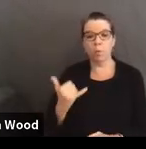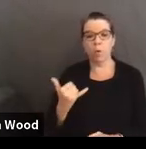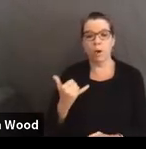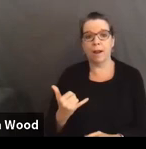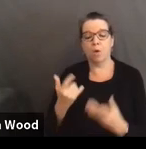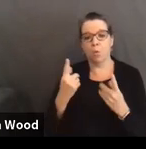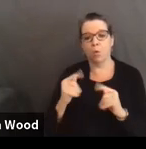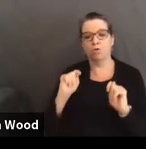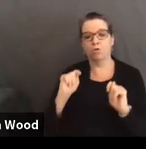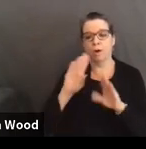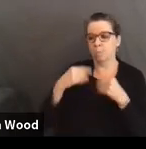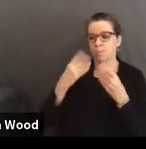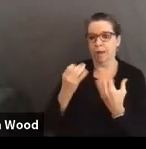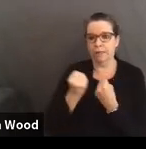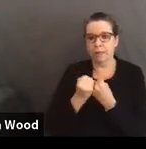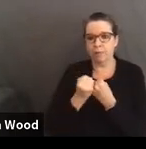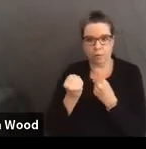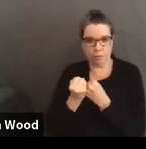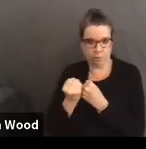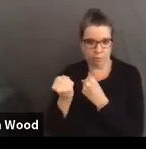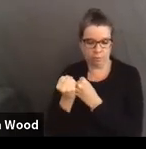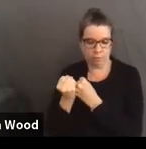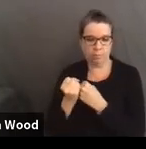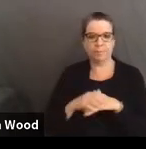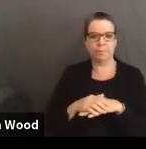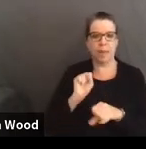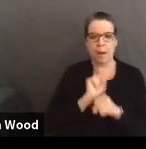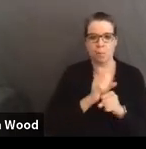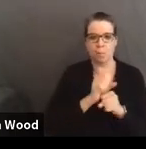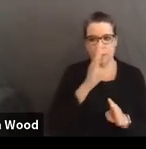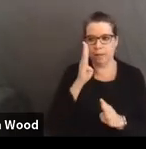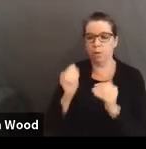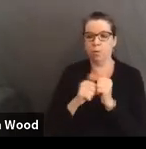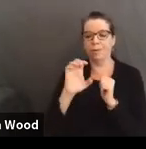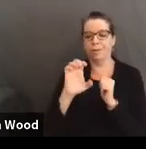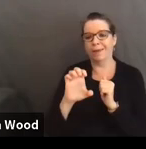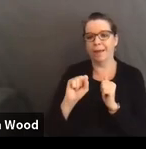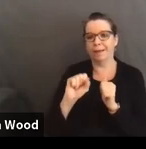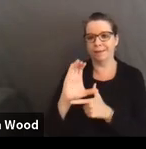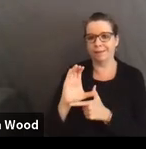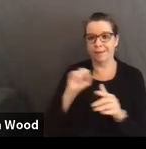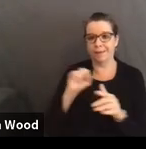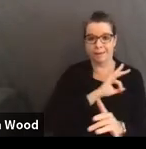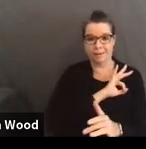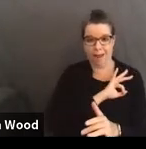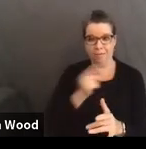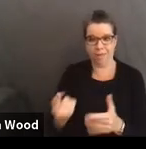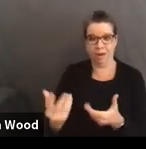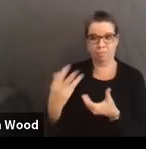to provide supports and work directly with ESC staff to have them as well,